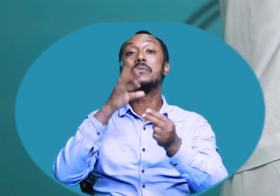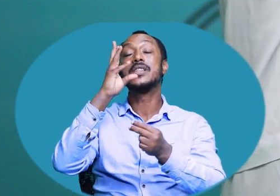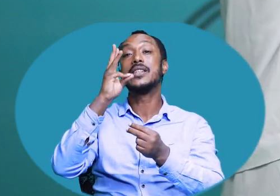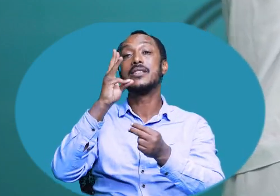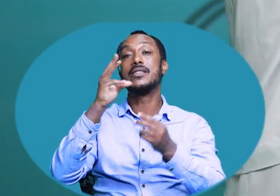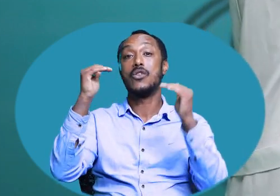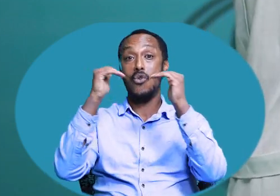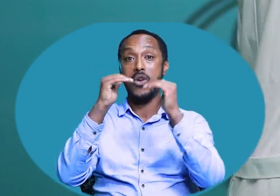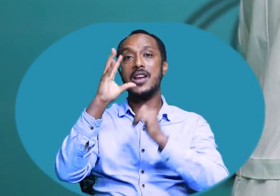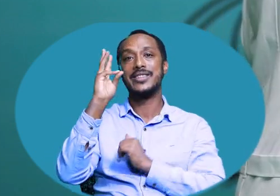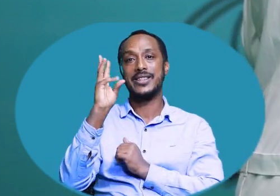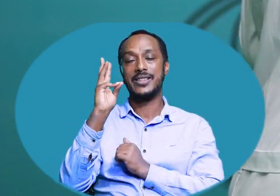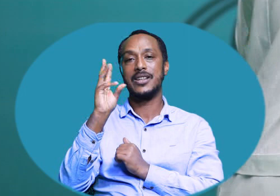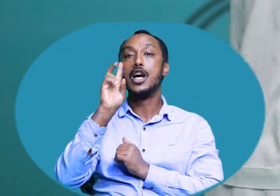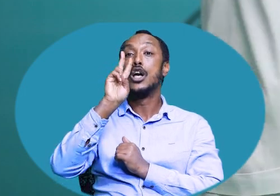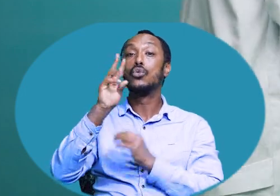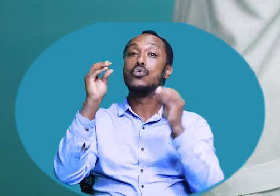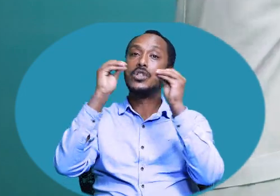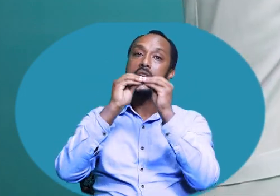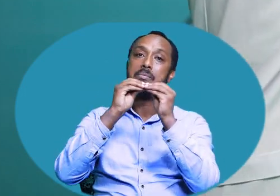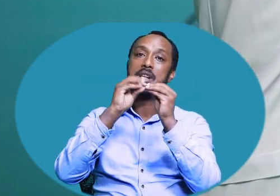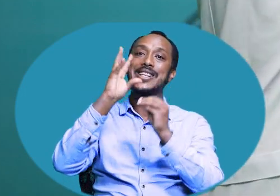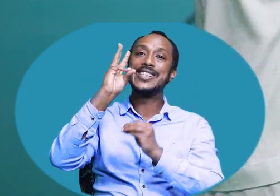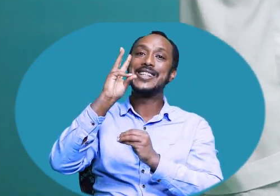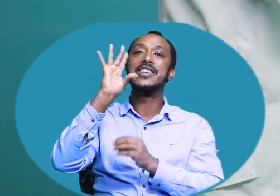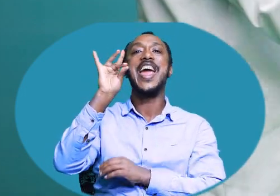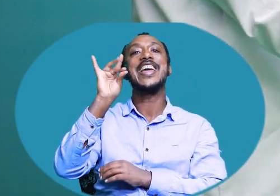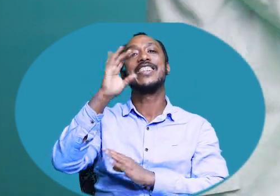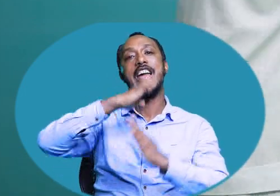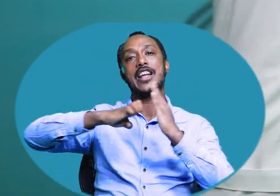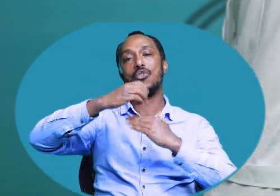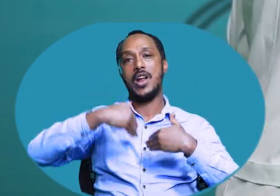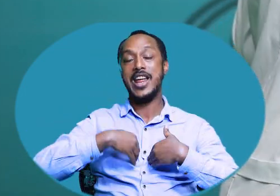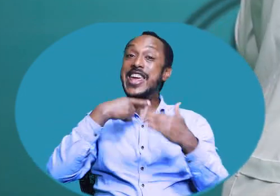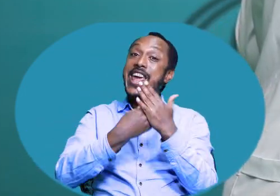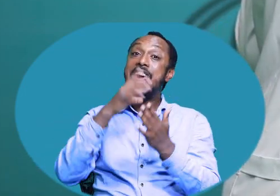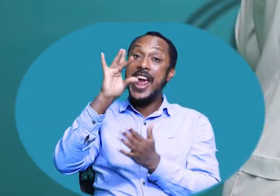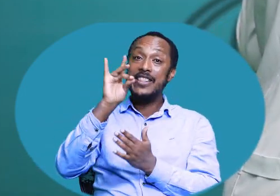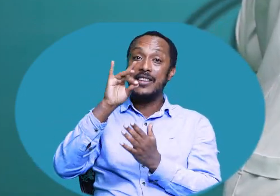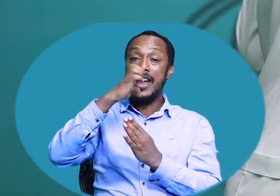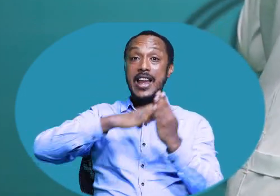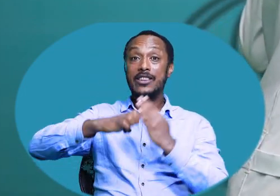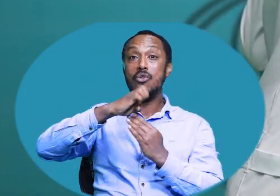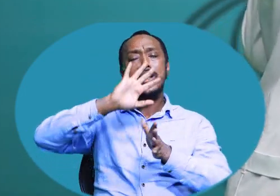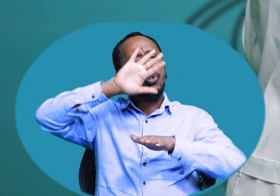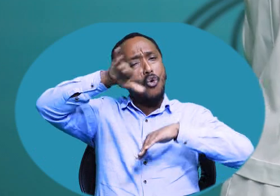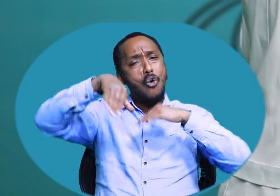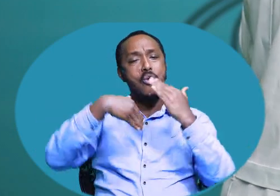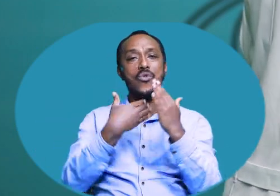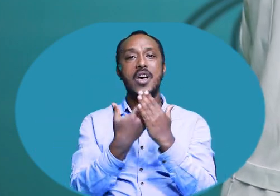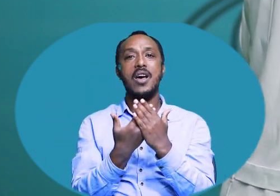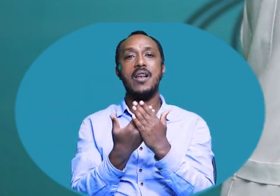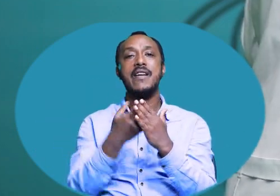Because the number of oxygen is 1. 2 times 1 is 2. Oxygen, how many oxygen? 1 oxygen. 1 times 6 is equals to